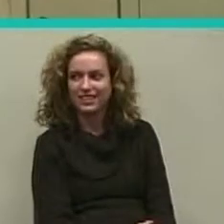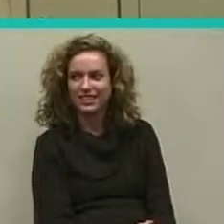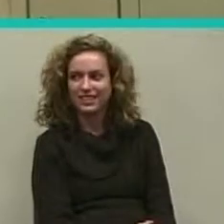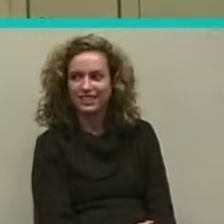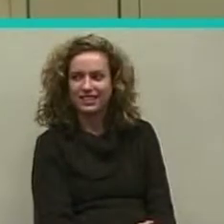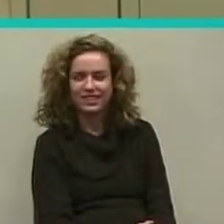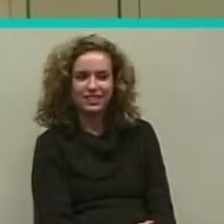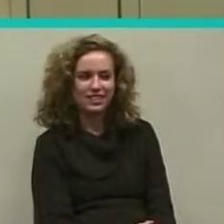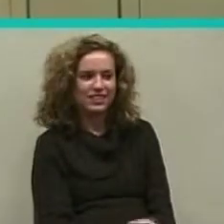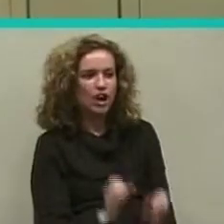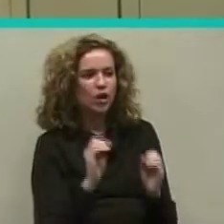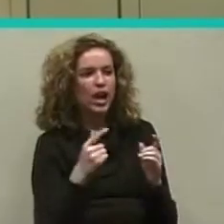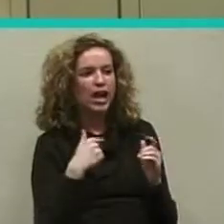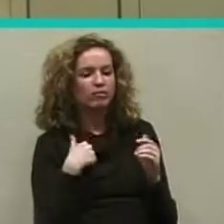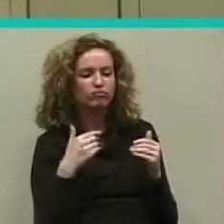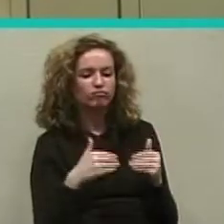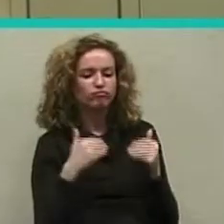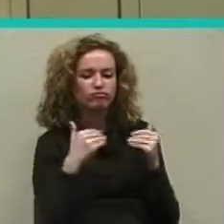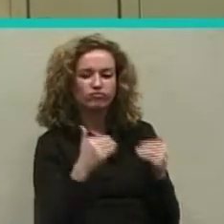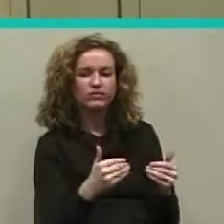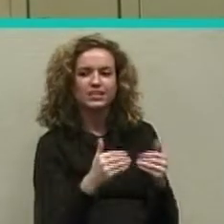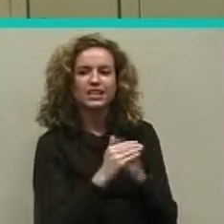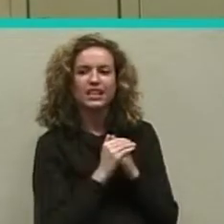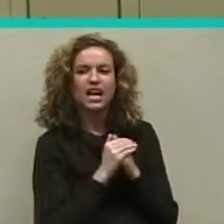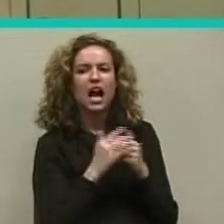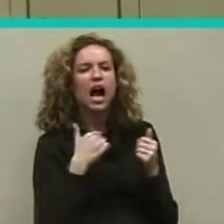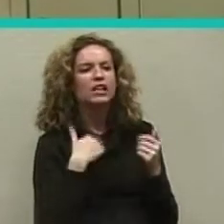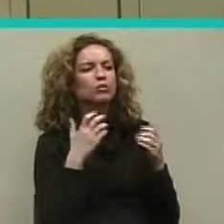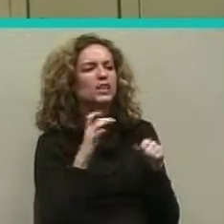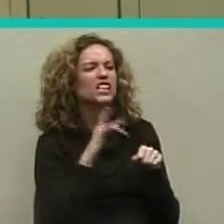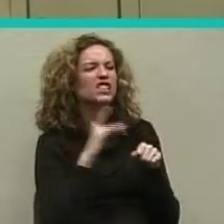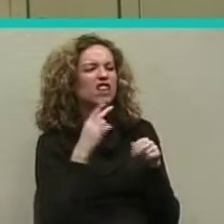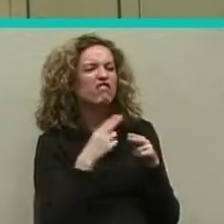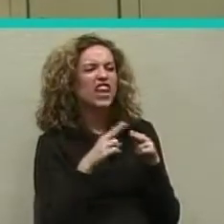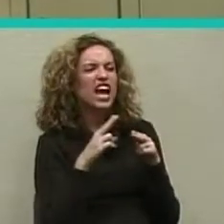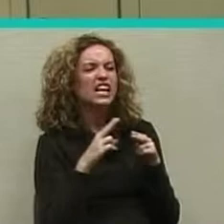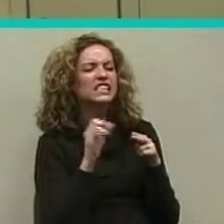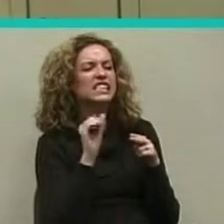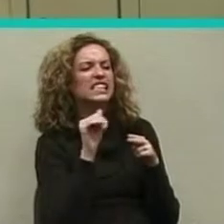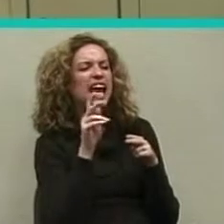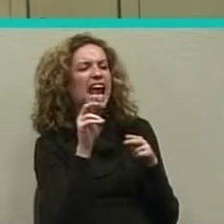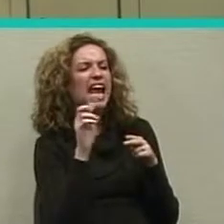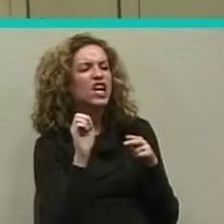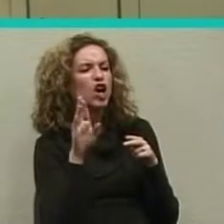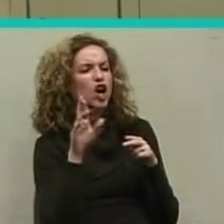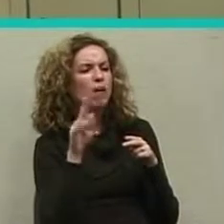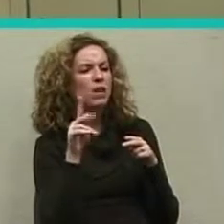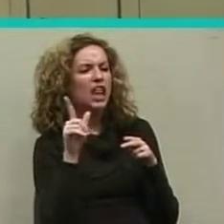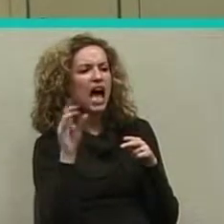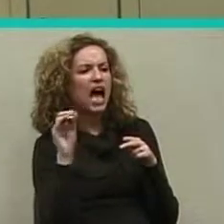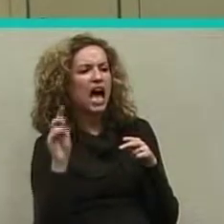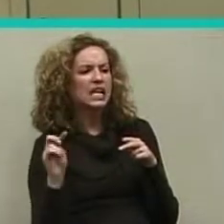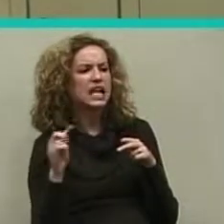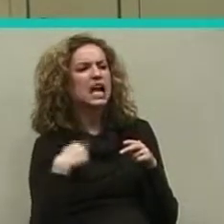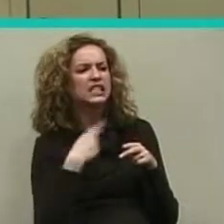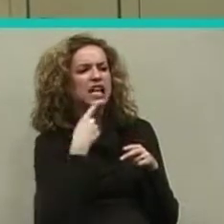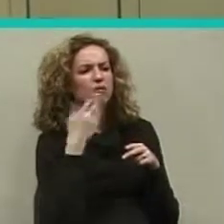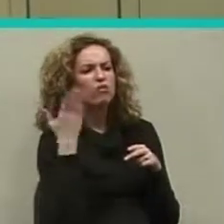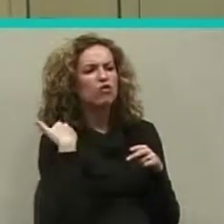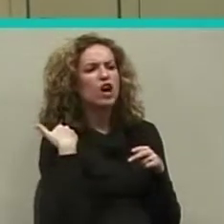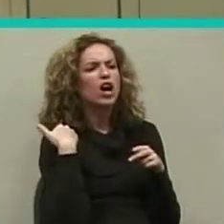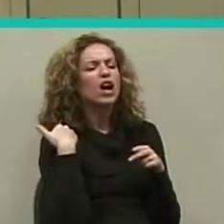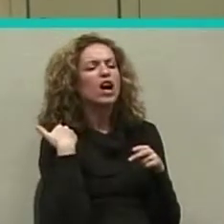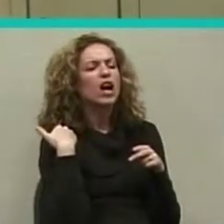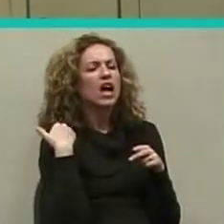All right, I'm going to skip through some of this stuff. I just want to hit some things really fast. Scatter plot. I think I talked about this last time I was here, but I know some of you weren't here. This